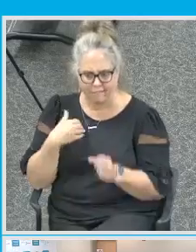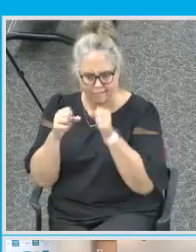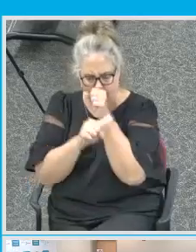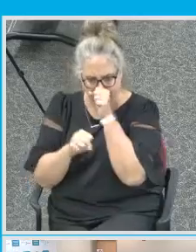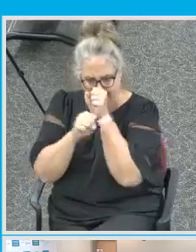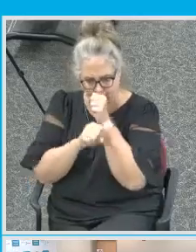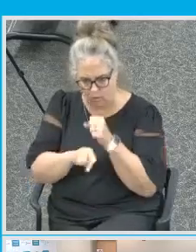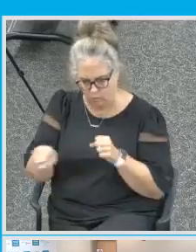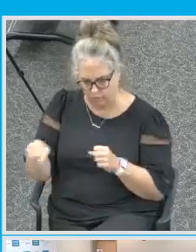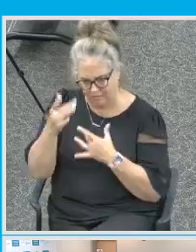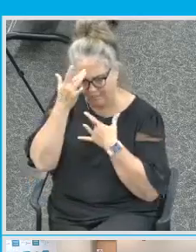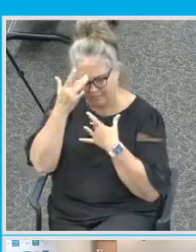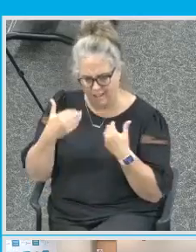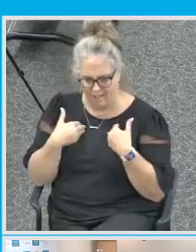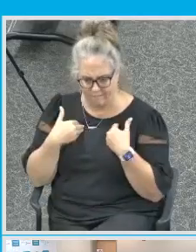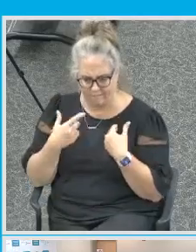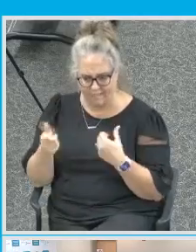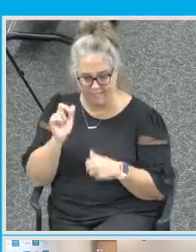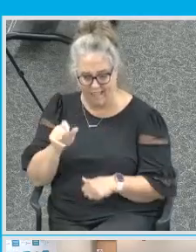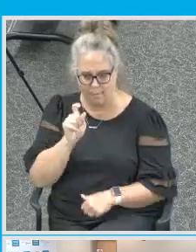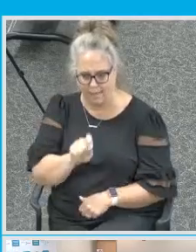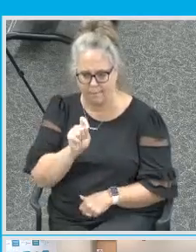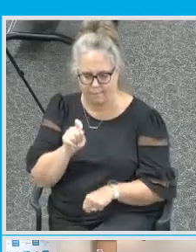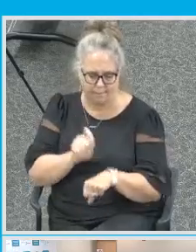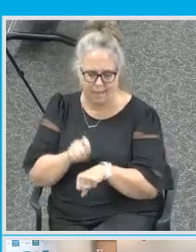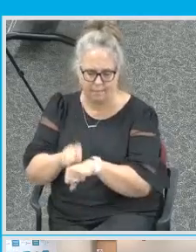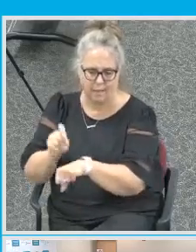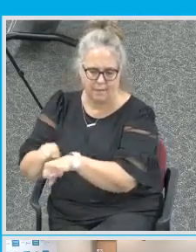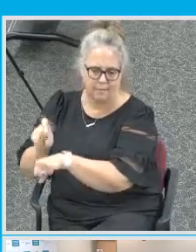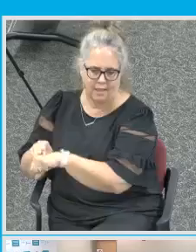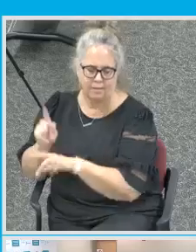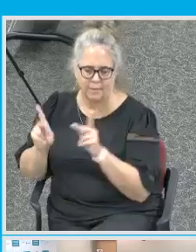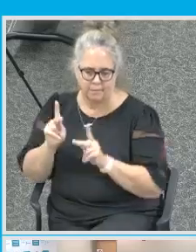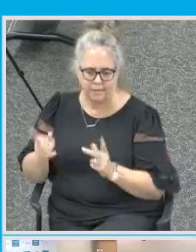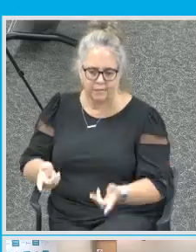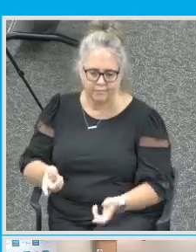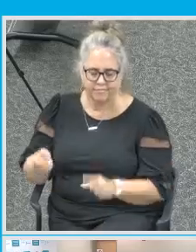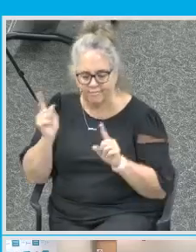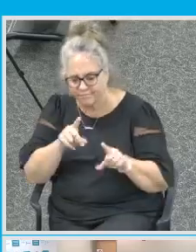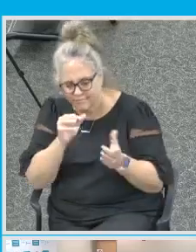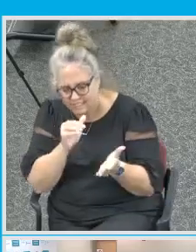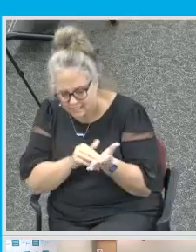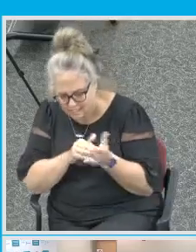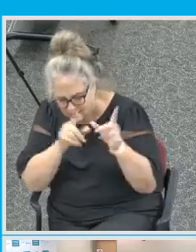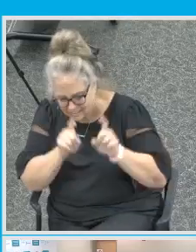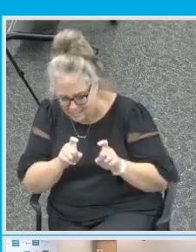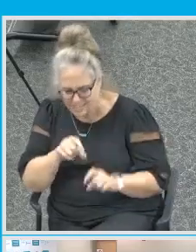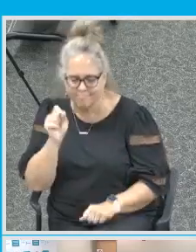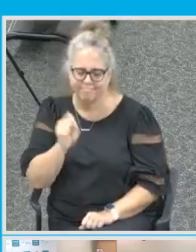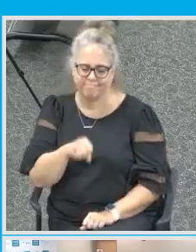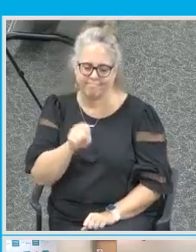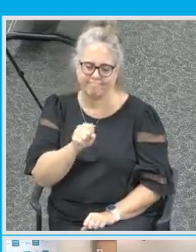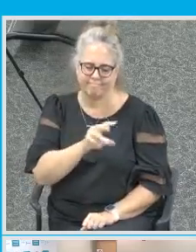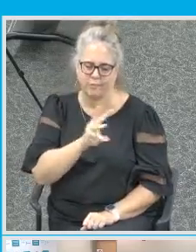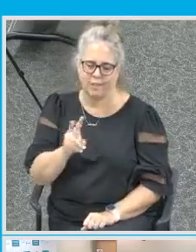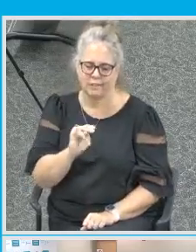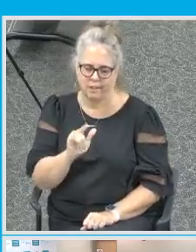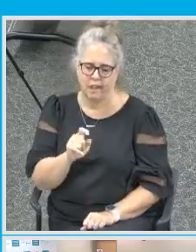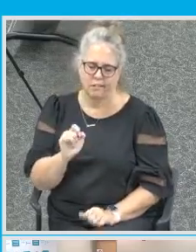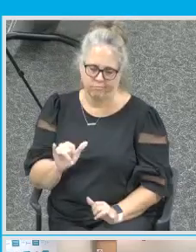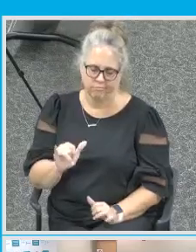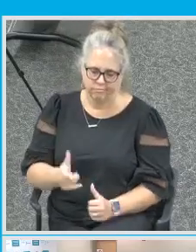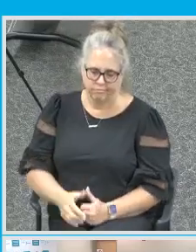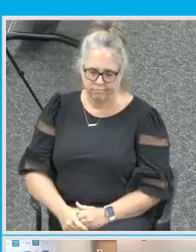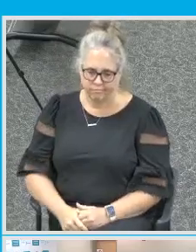people and people that are coming to medical attention to get tested. The counties that typically show us a lot of